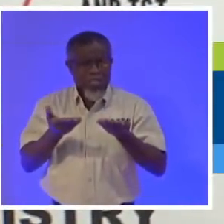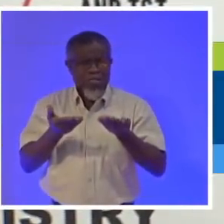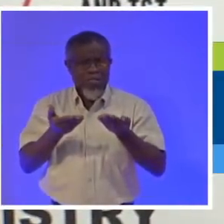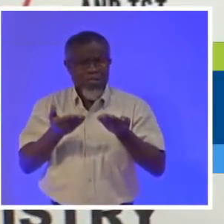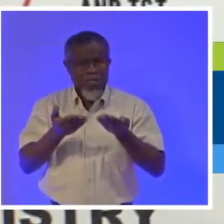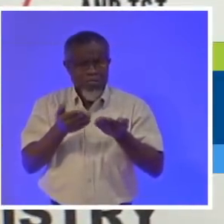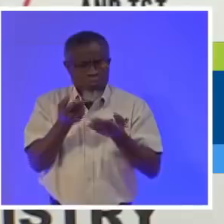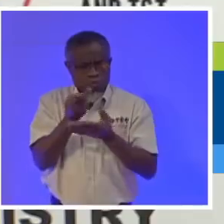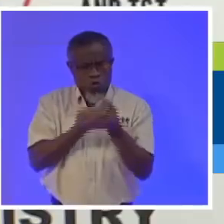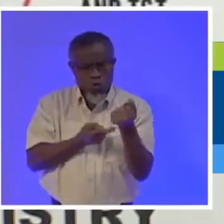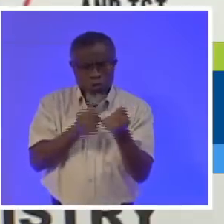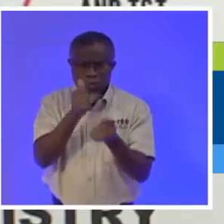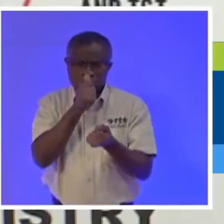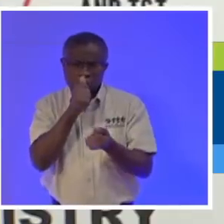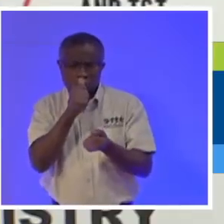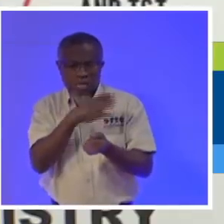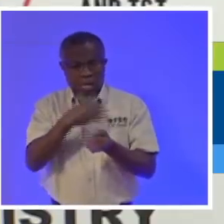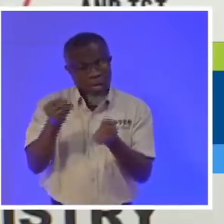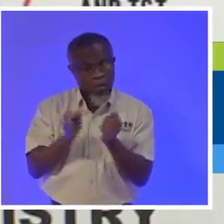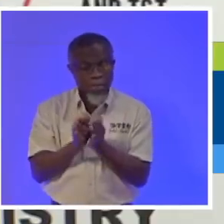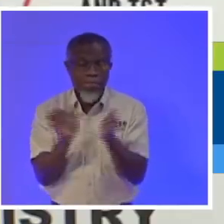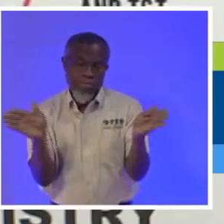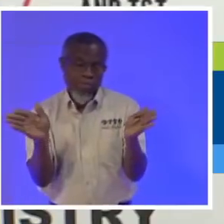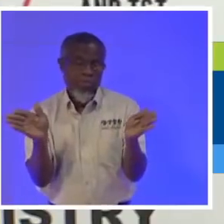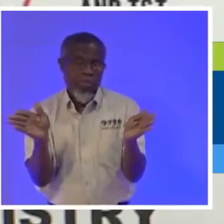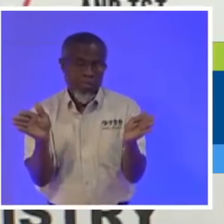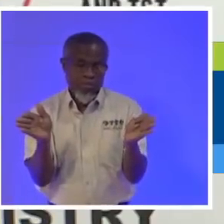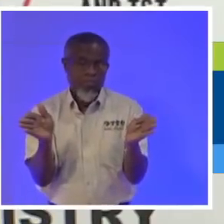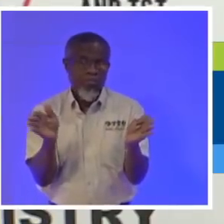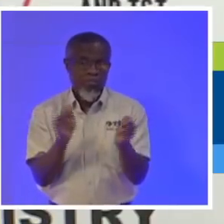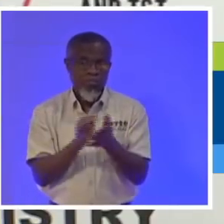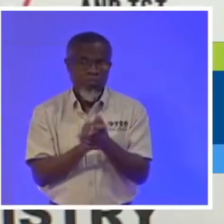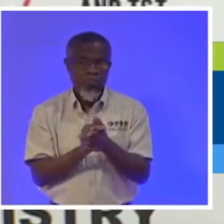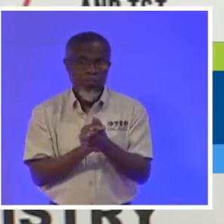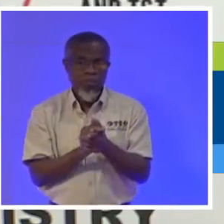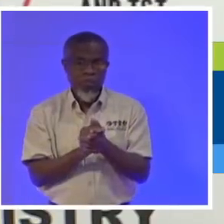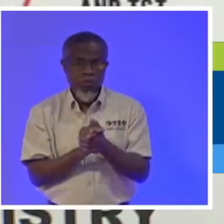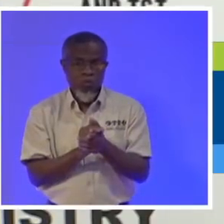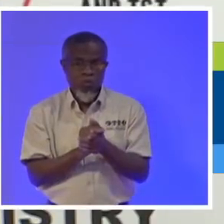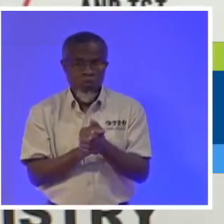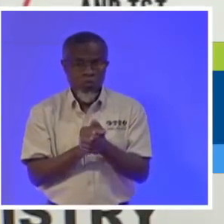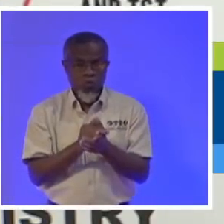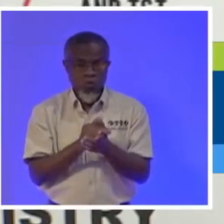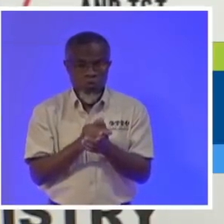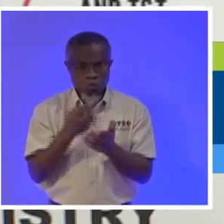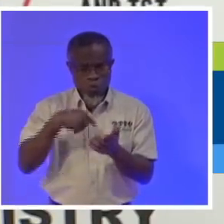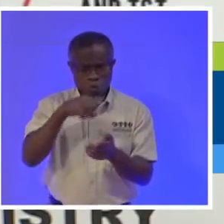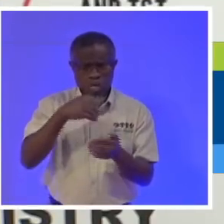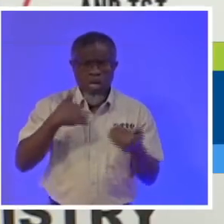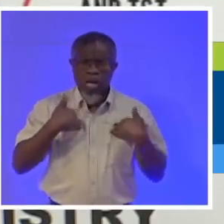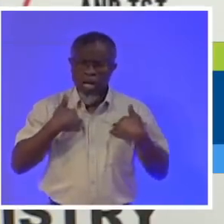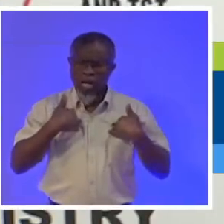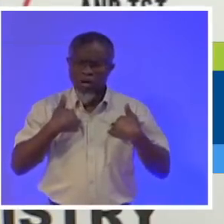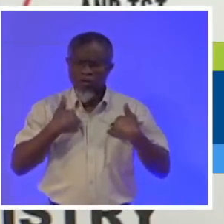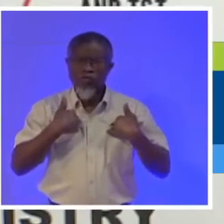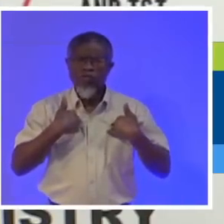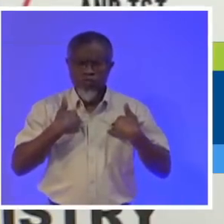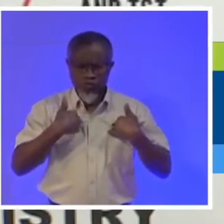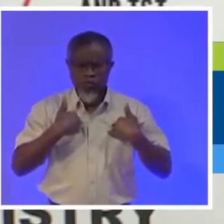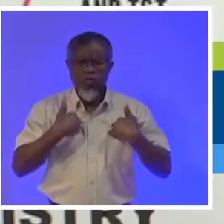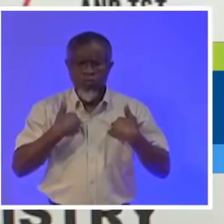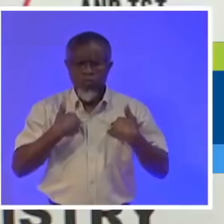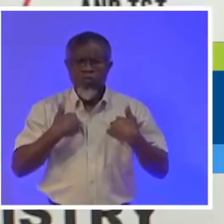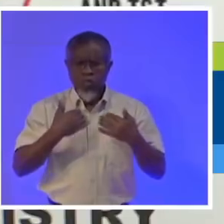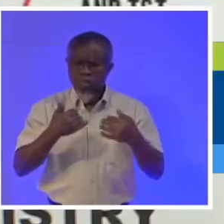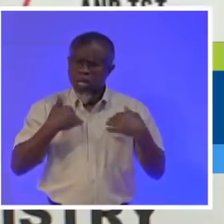system will have a different view. We have pioneered a lot of medical procedures over the